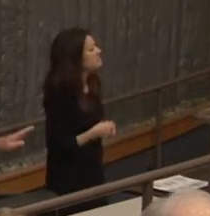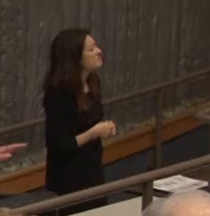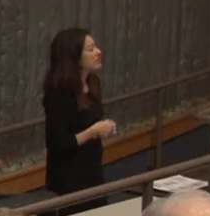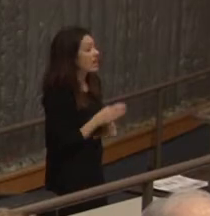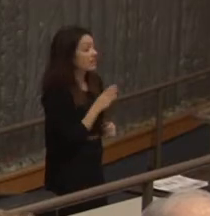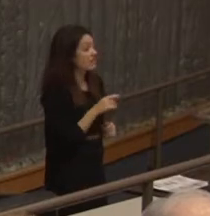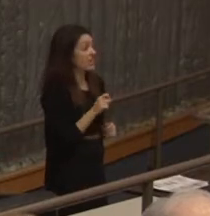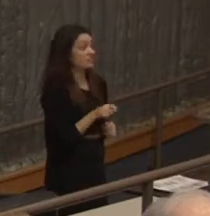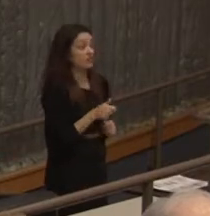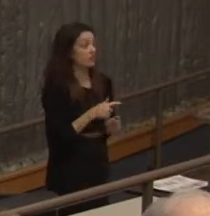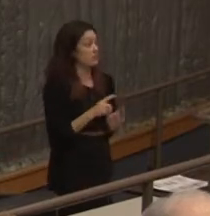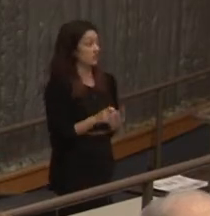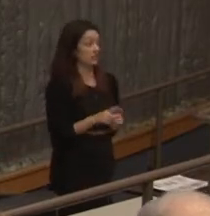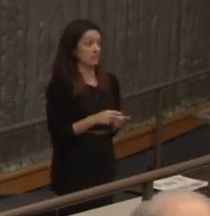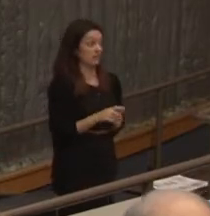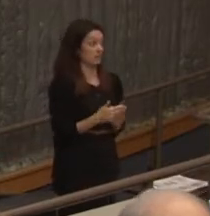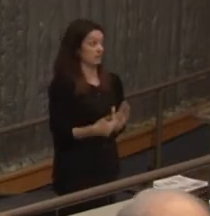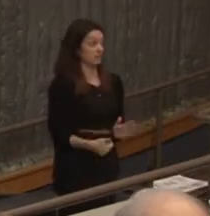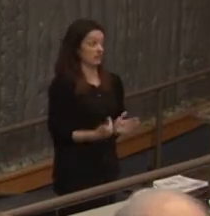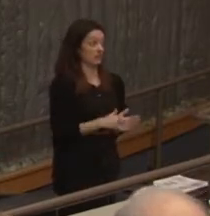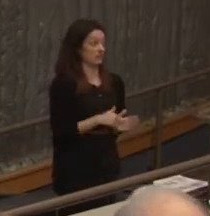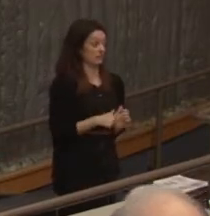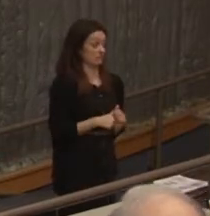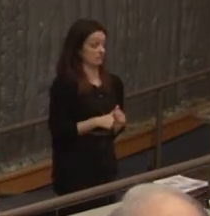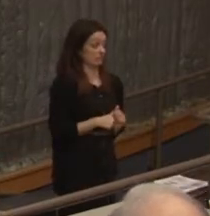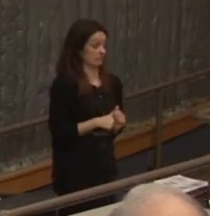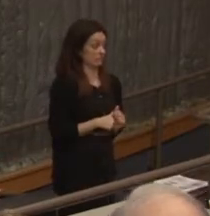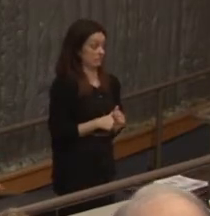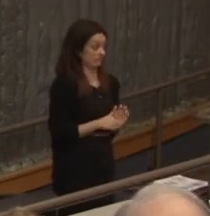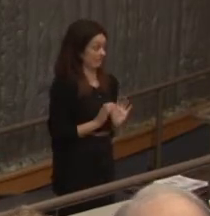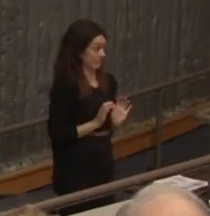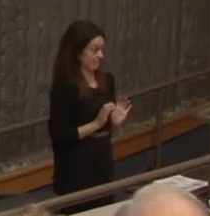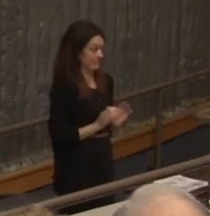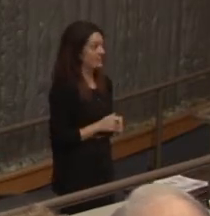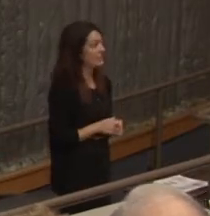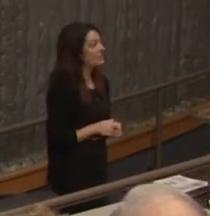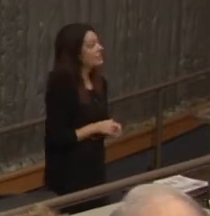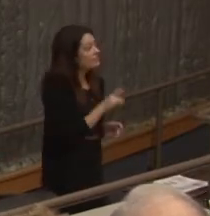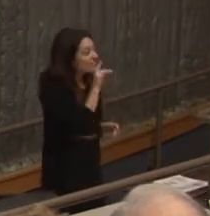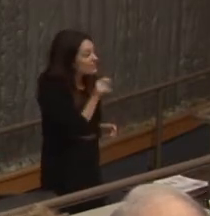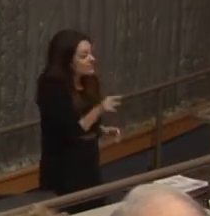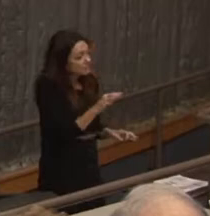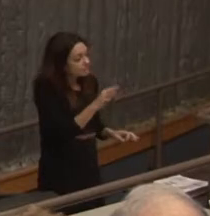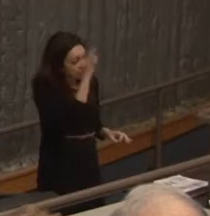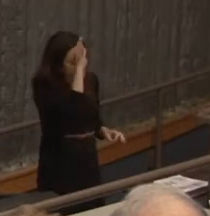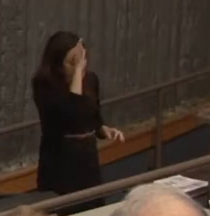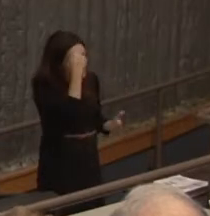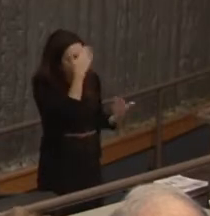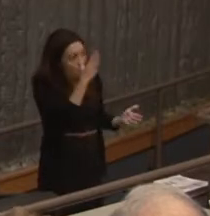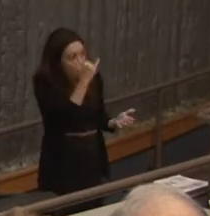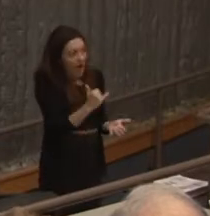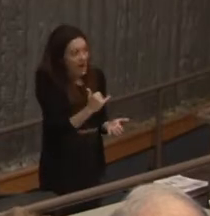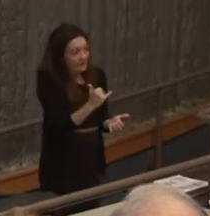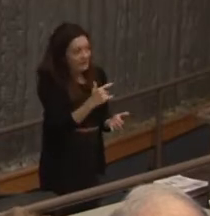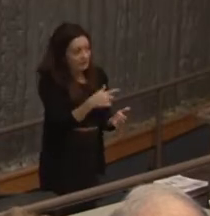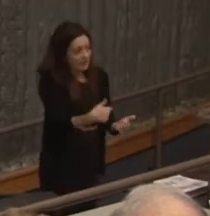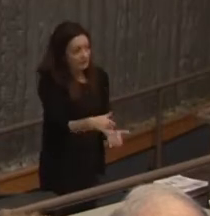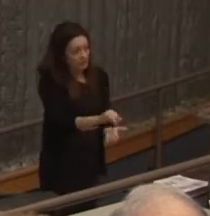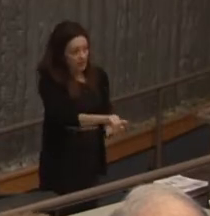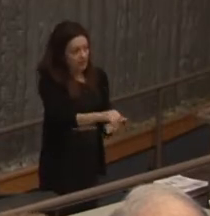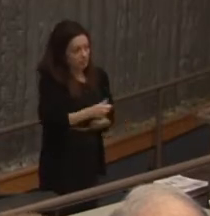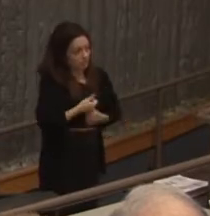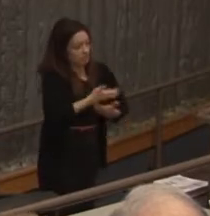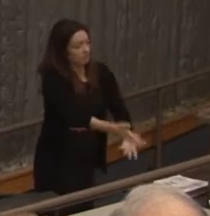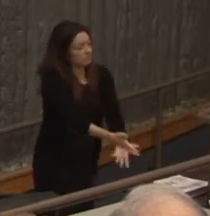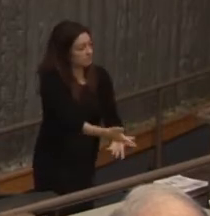Never ask him another question about what does this mean. He doesn't know. I lecture widely on him